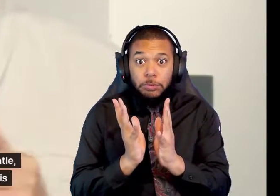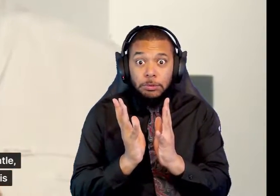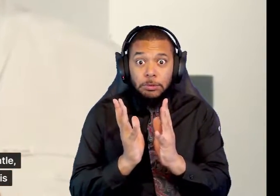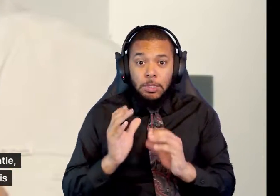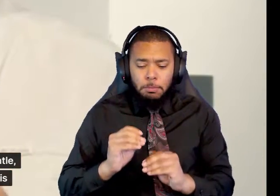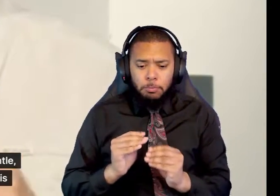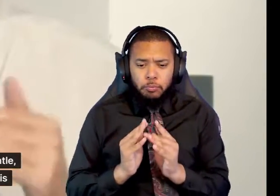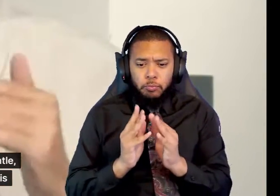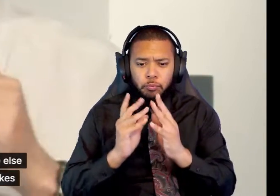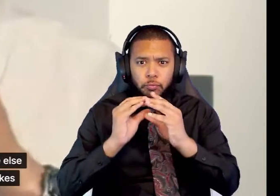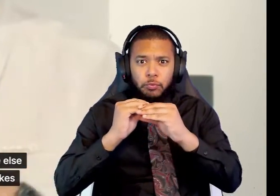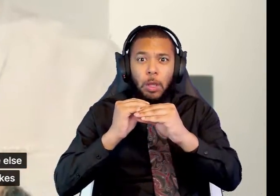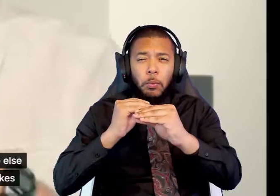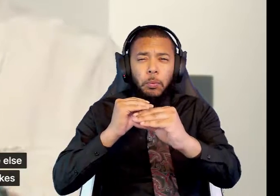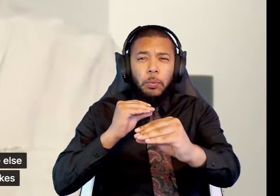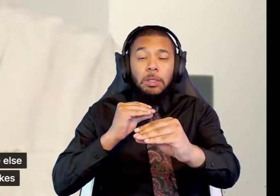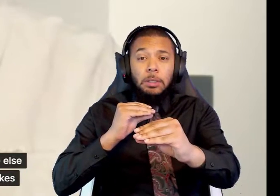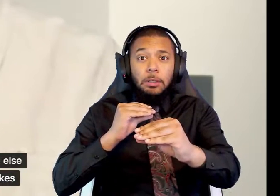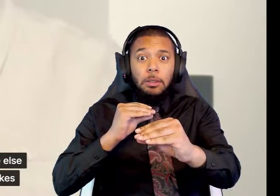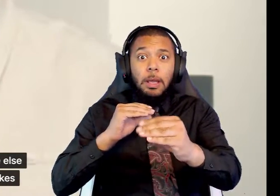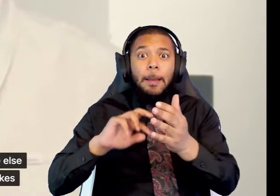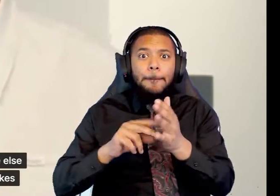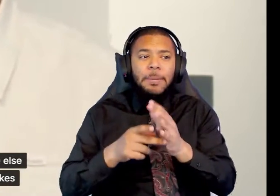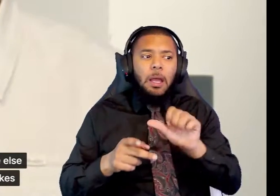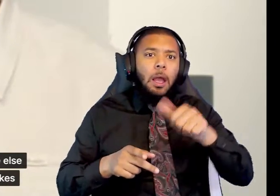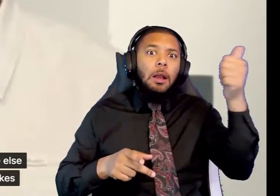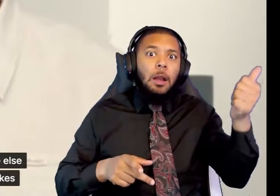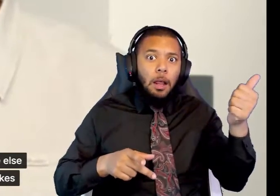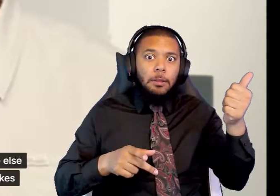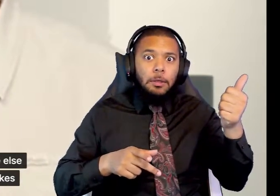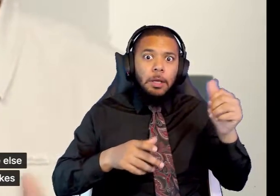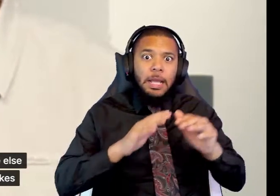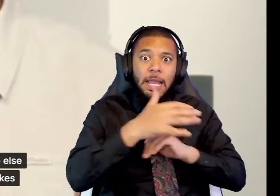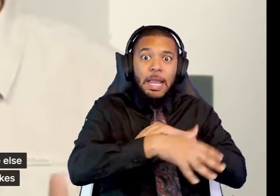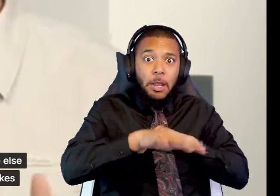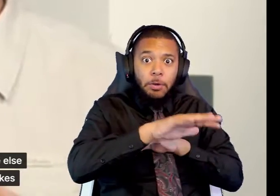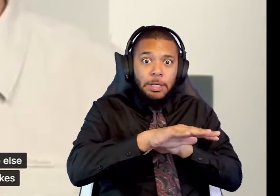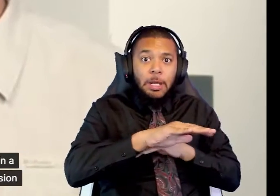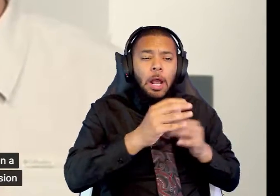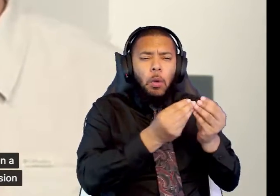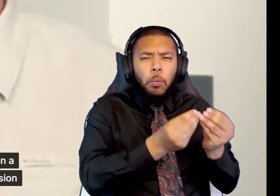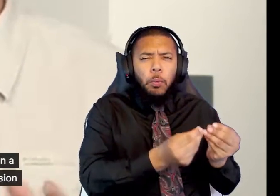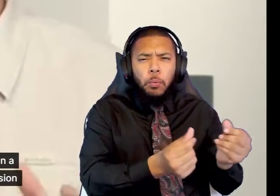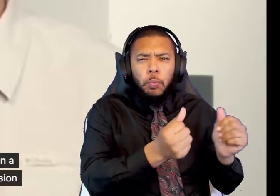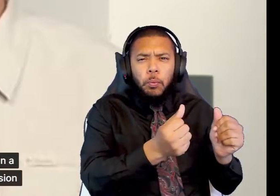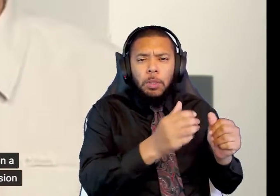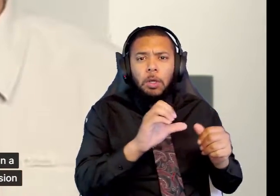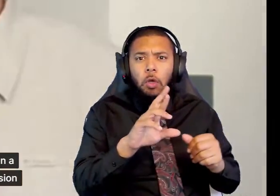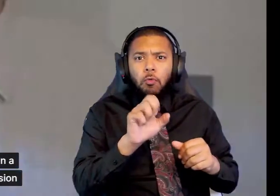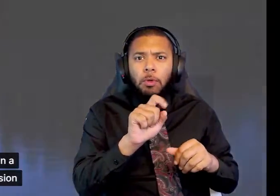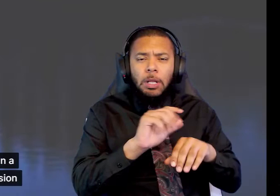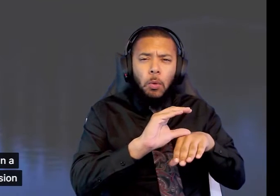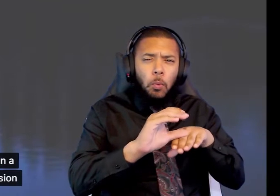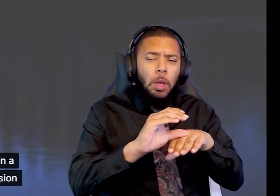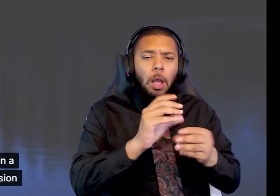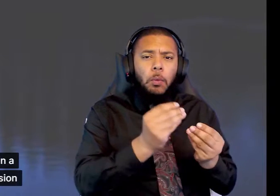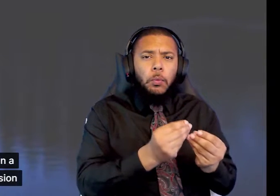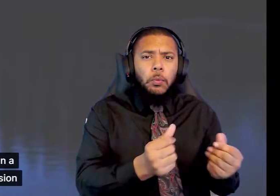a millimeter of crust that is actually being remelted somewhere else on the planet. And that remelting takes place at convergent